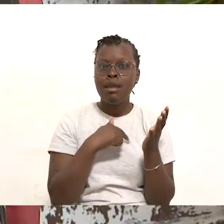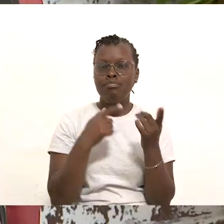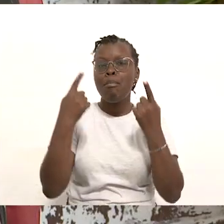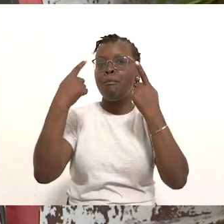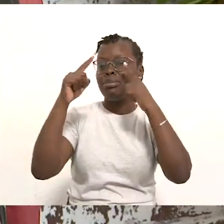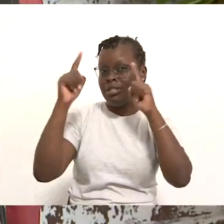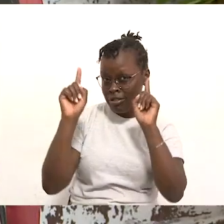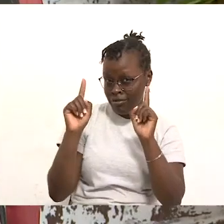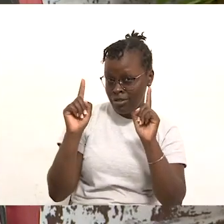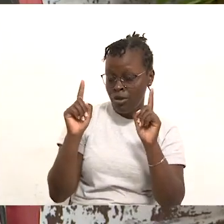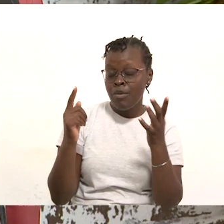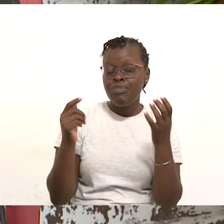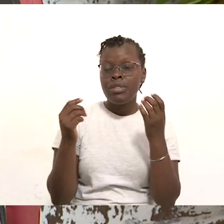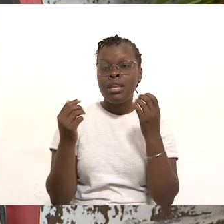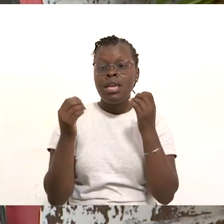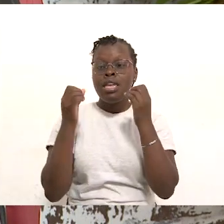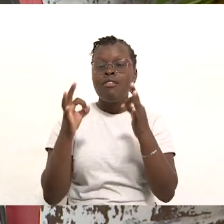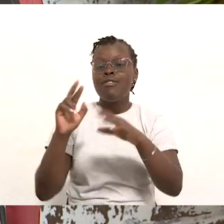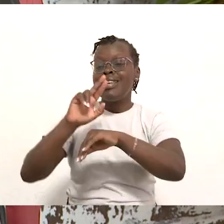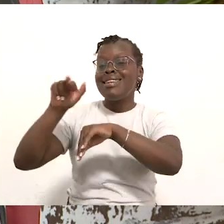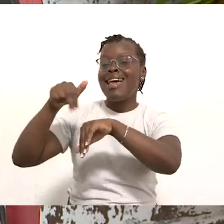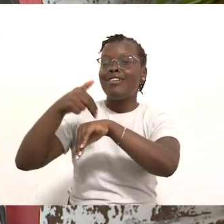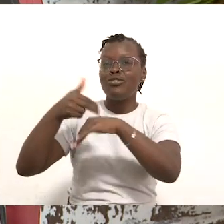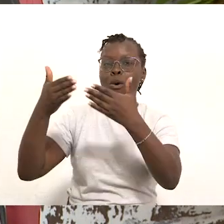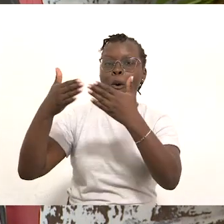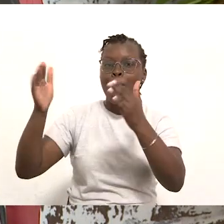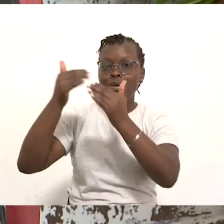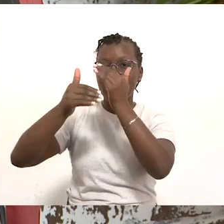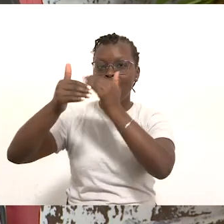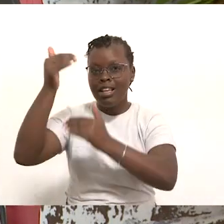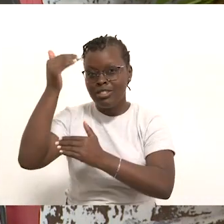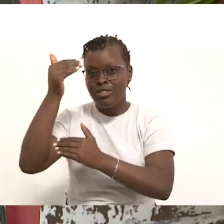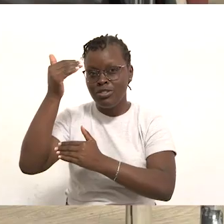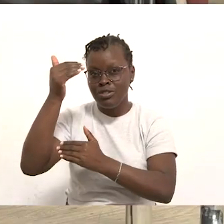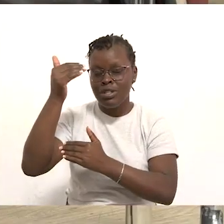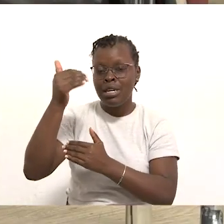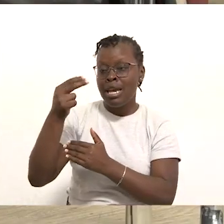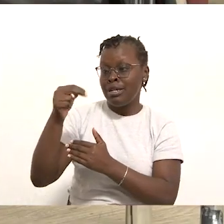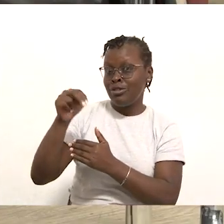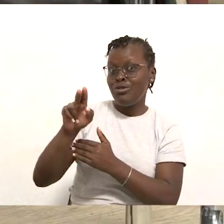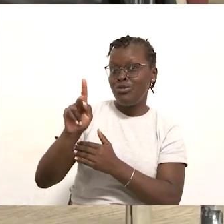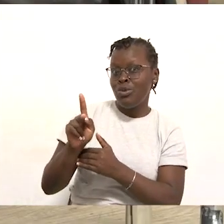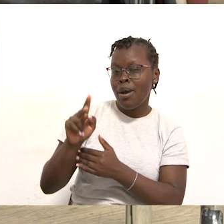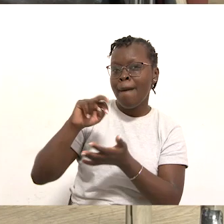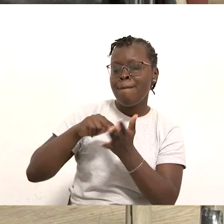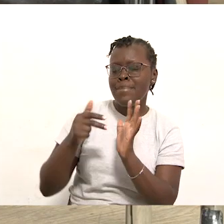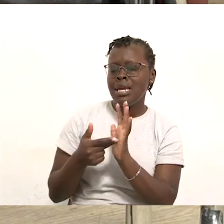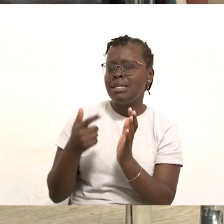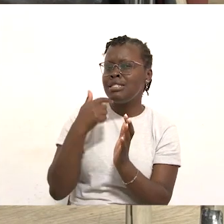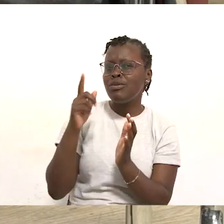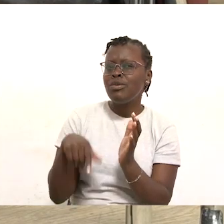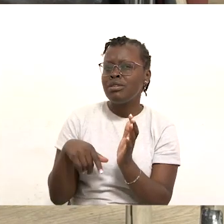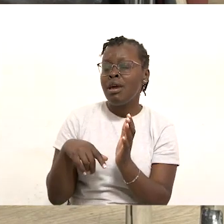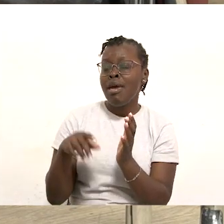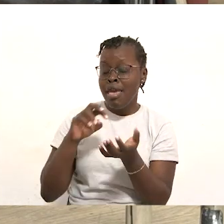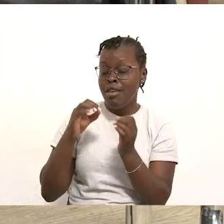successful if the National Open University or the NUC is called in the NUC, it proves